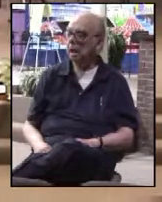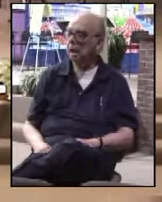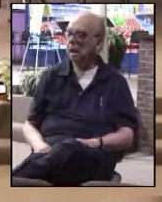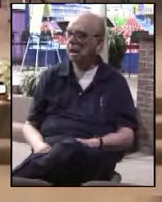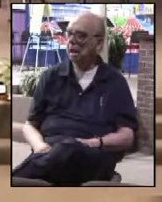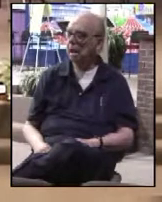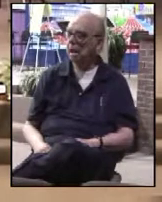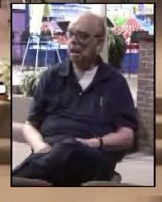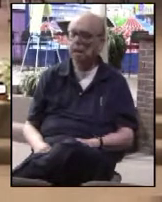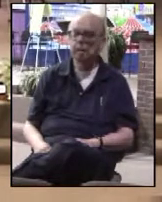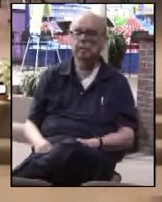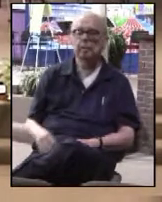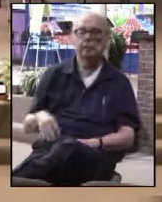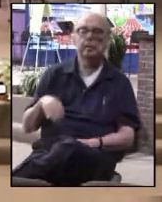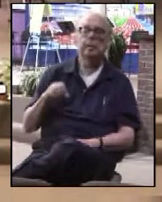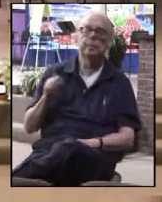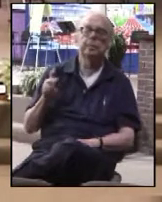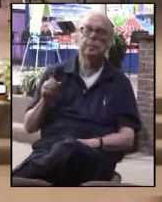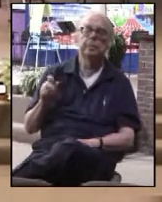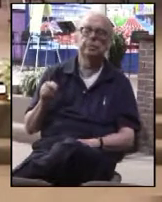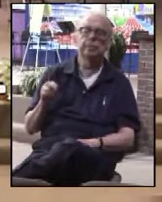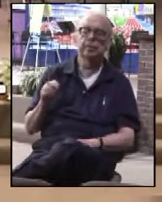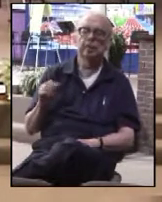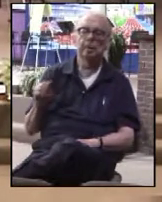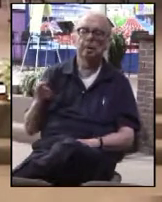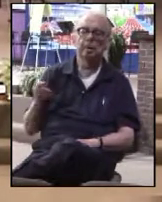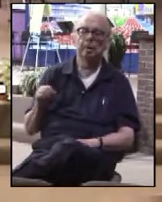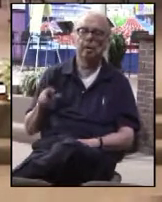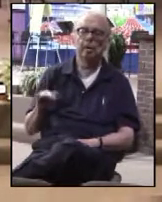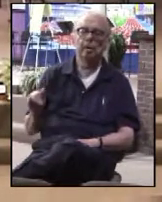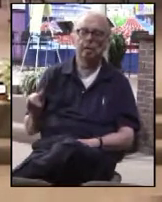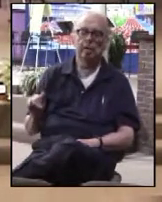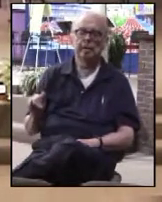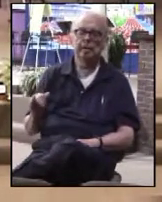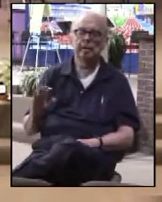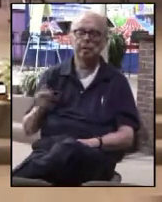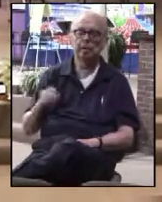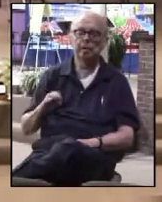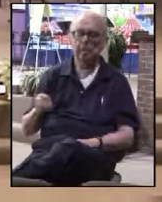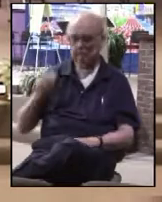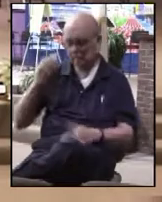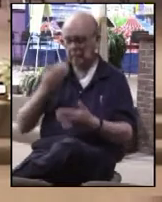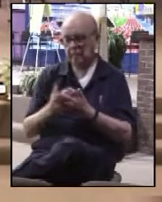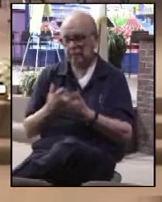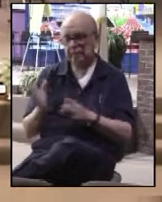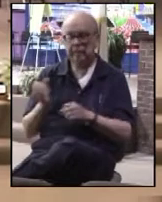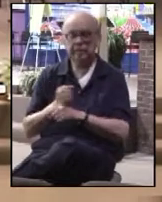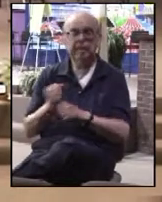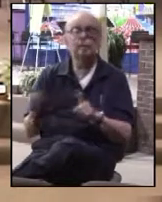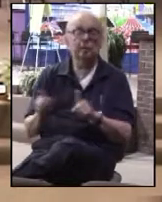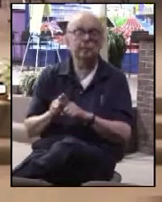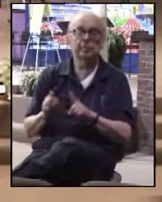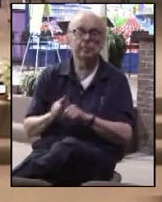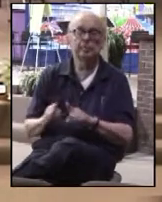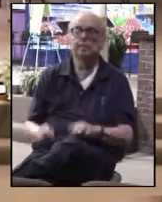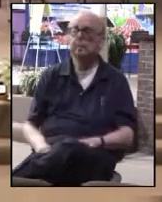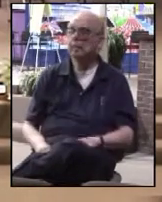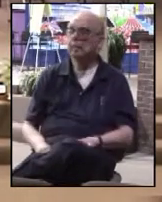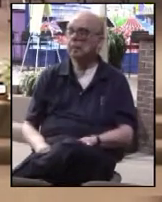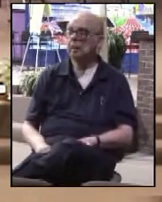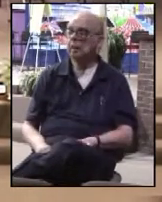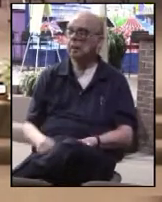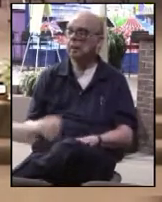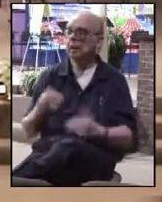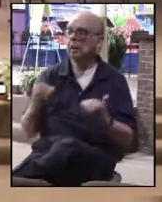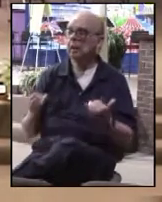Susan and Gary's other grandson from Andrea he got saved now so